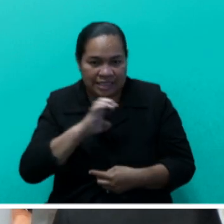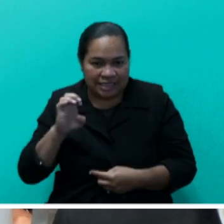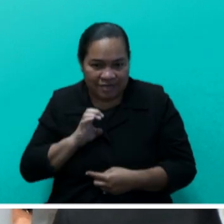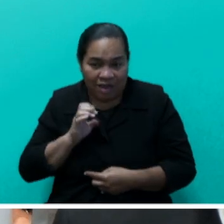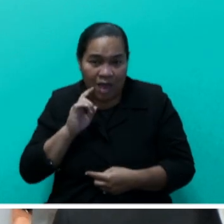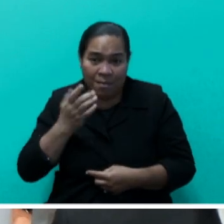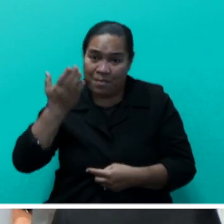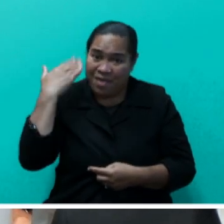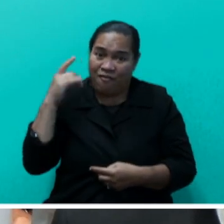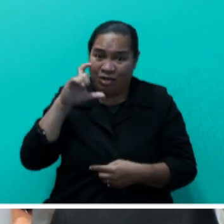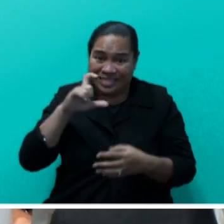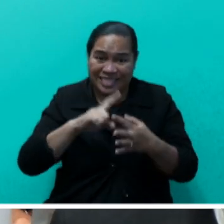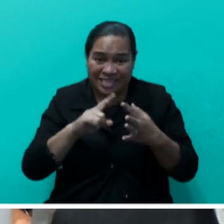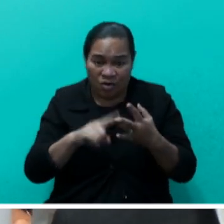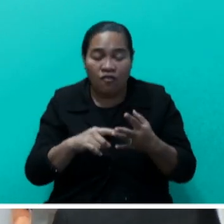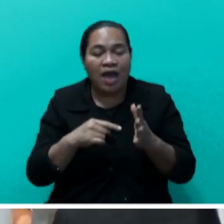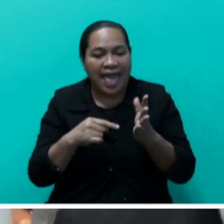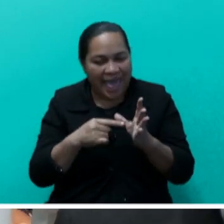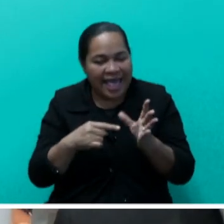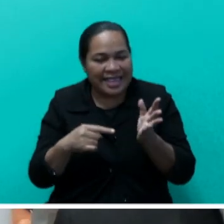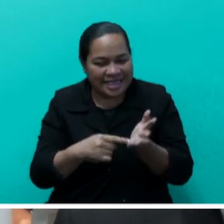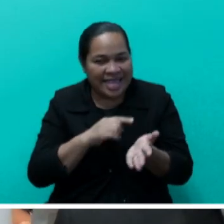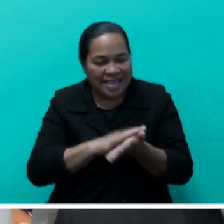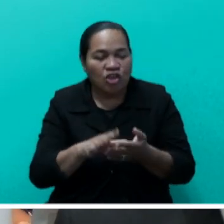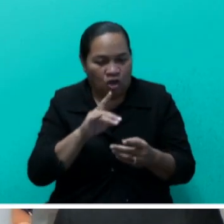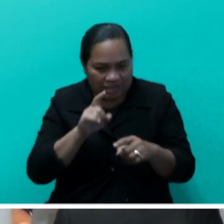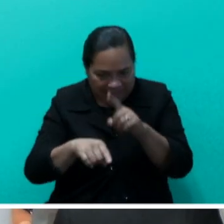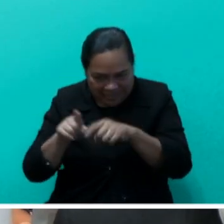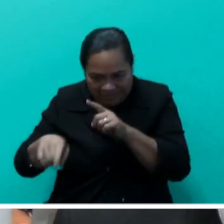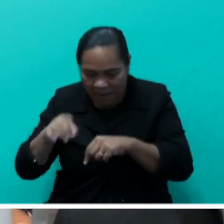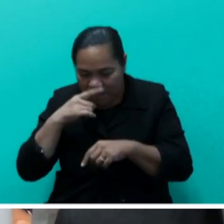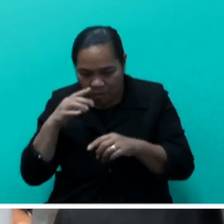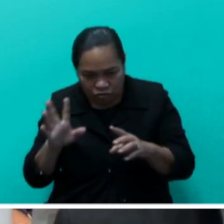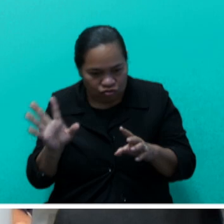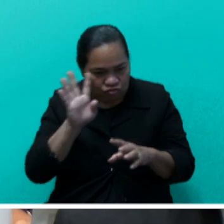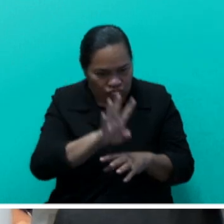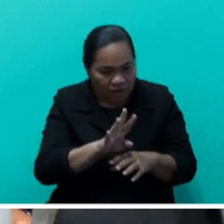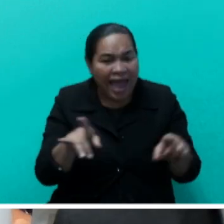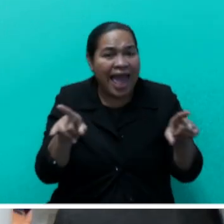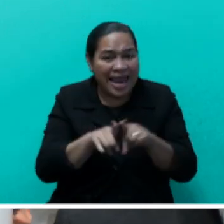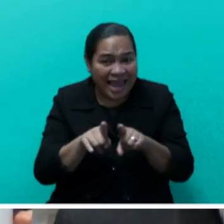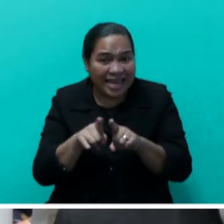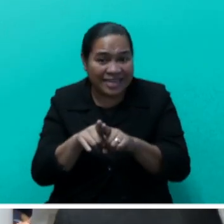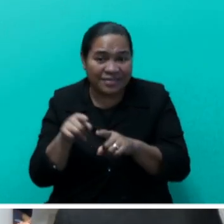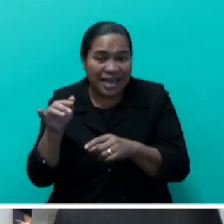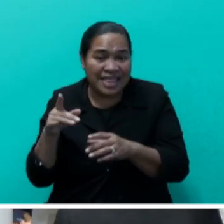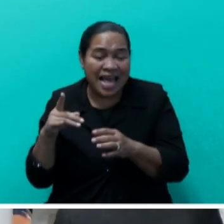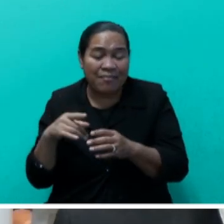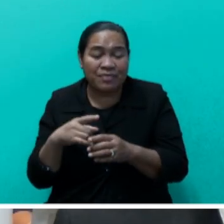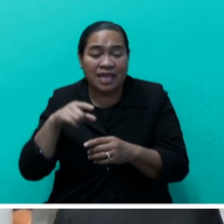one time the CEO of ATH. So these are the types of people we have brought on the board, just like the Civil Aviation Board that I mentioned